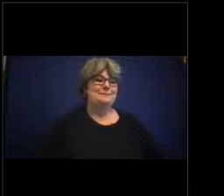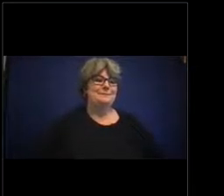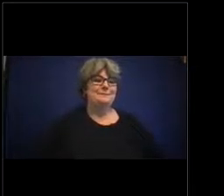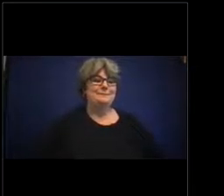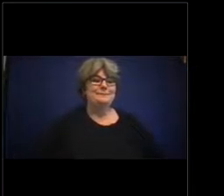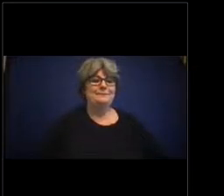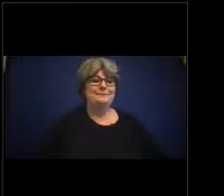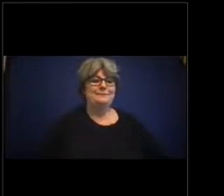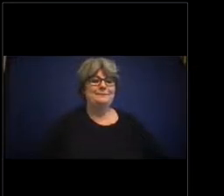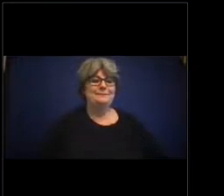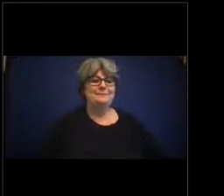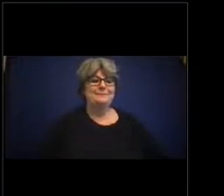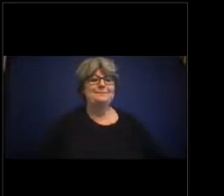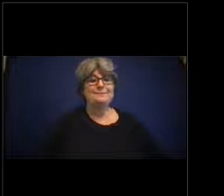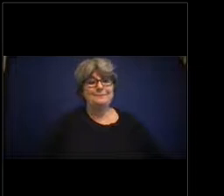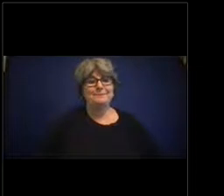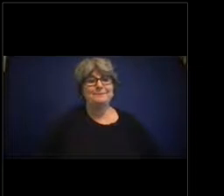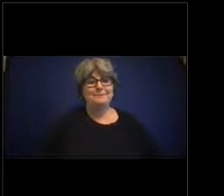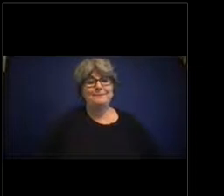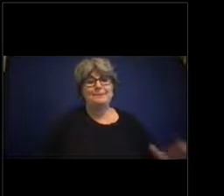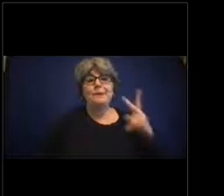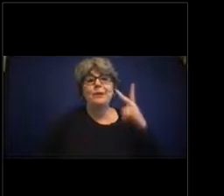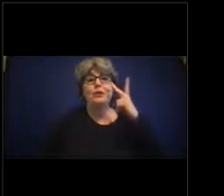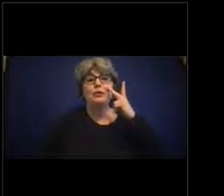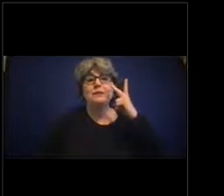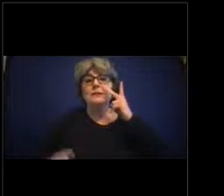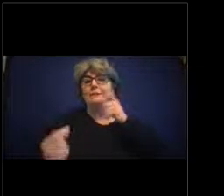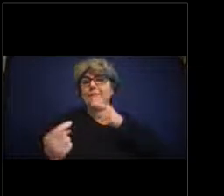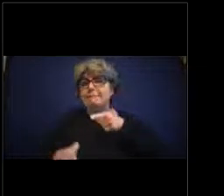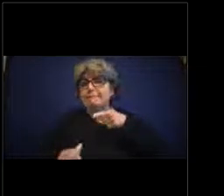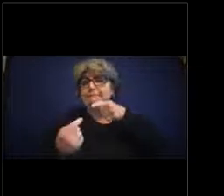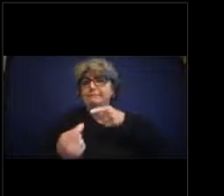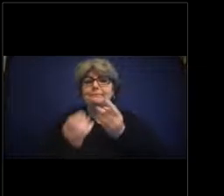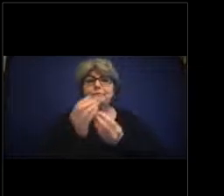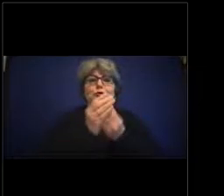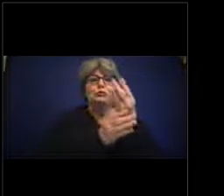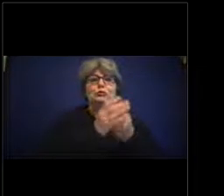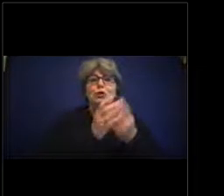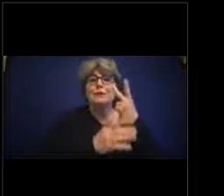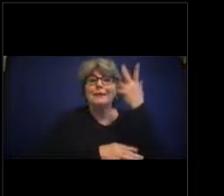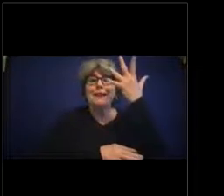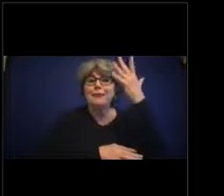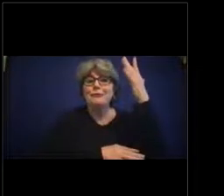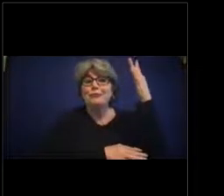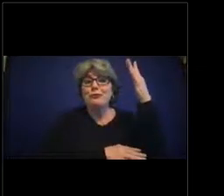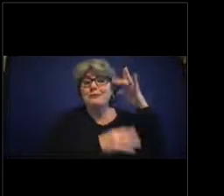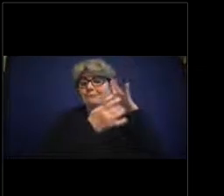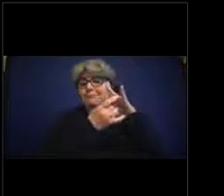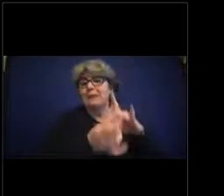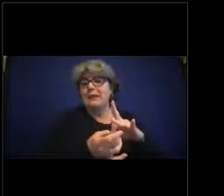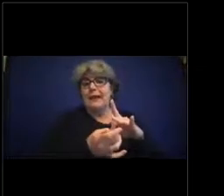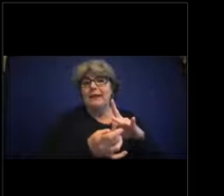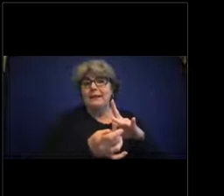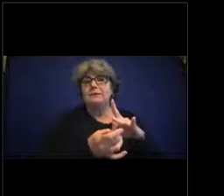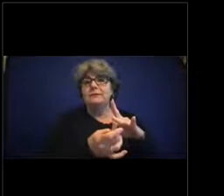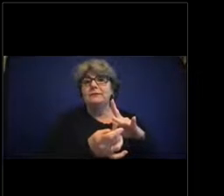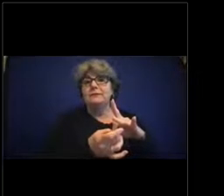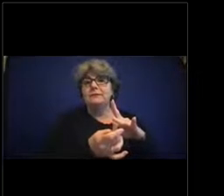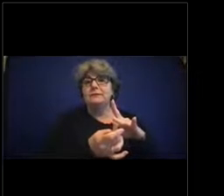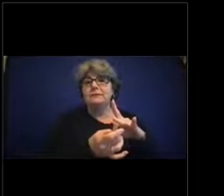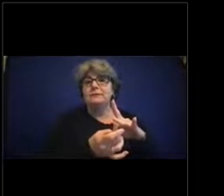struggling vegetation that you can see in the background with those trees. And this ties in with the comment that was